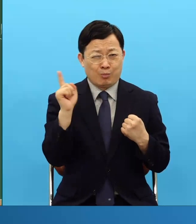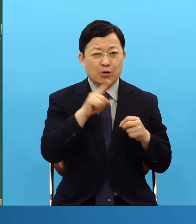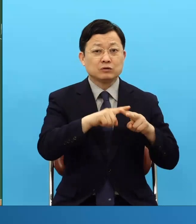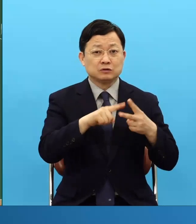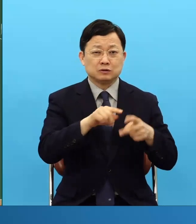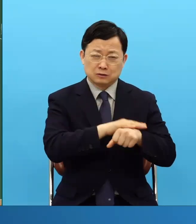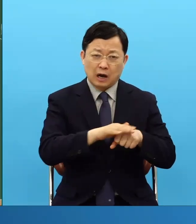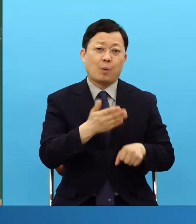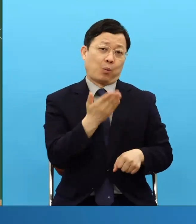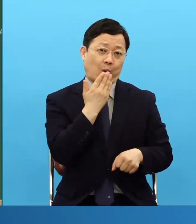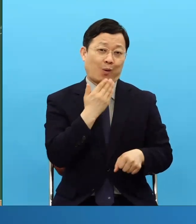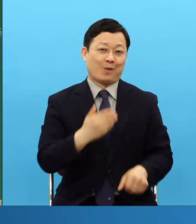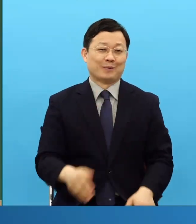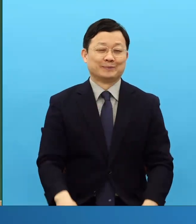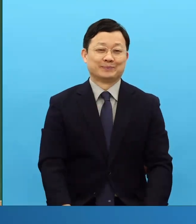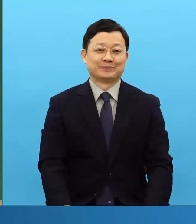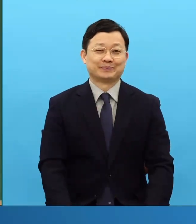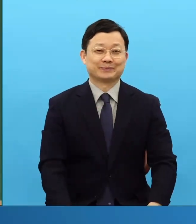are living.